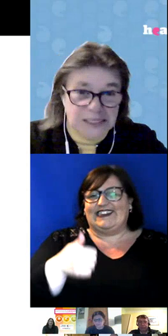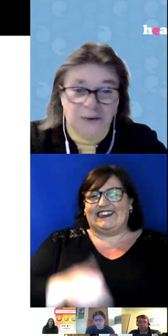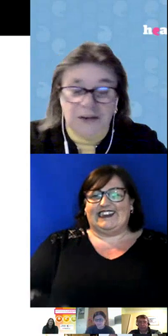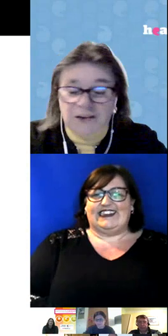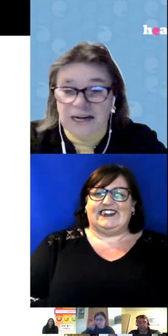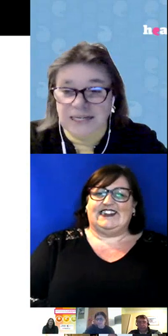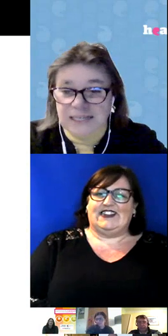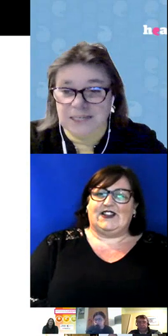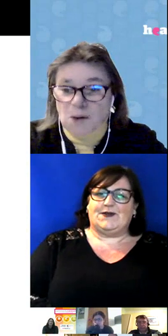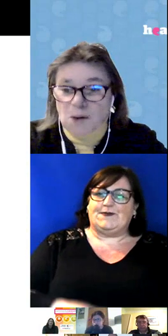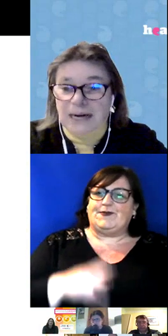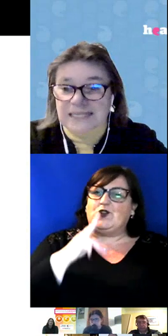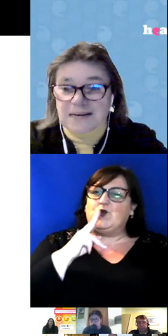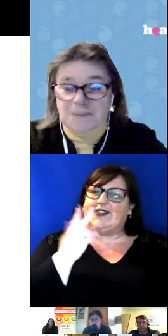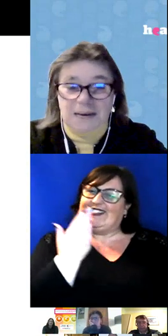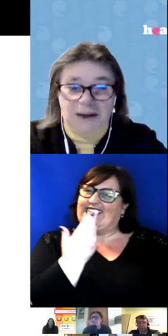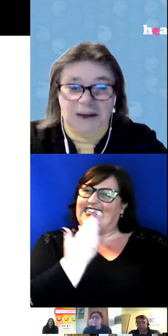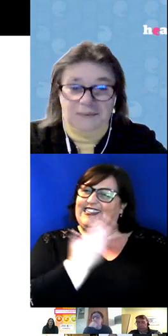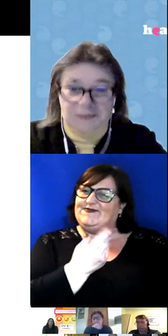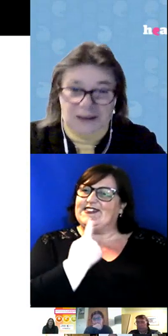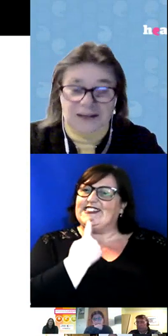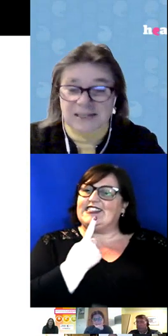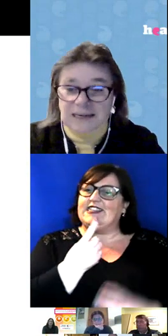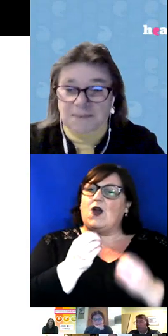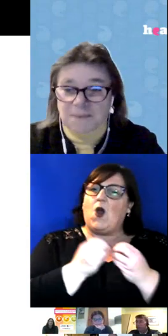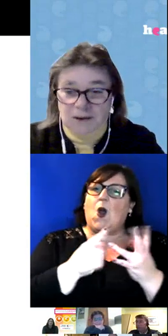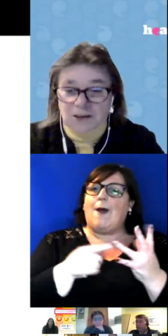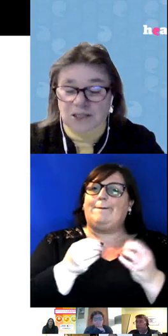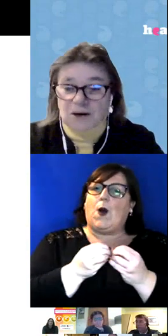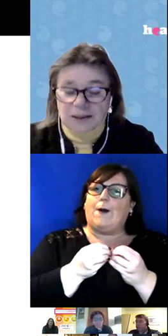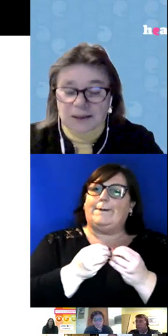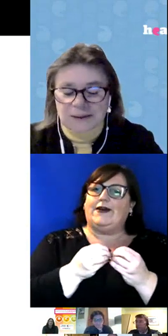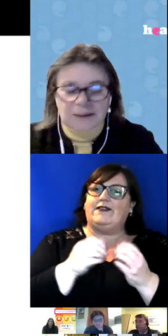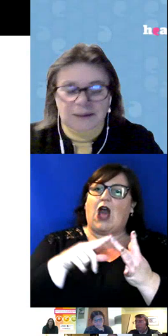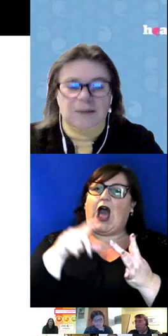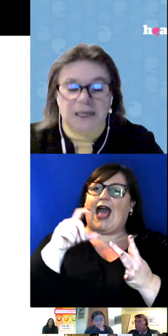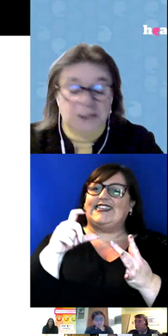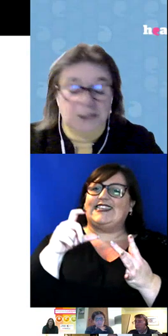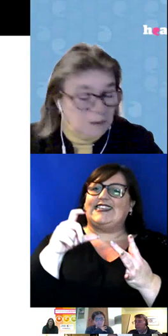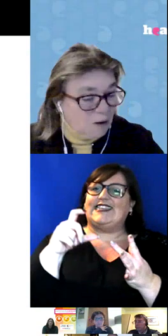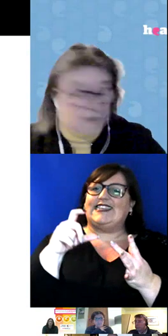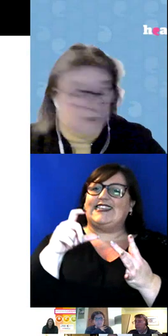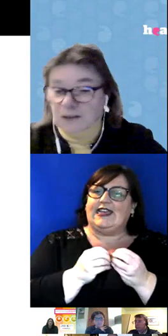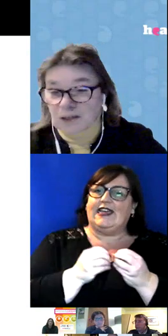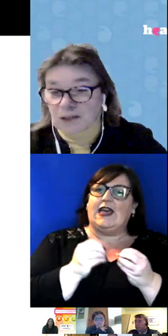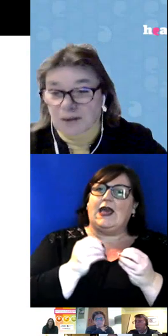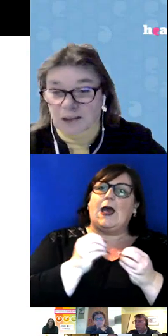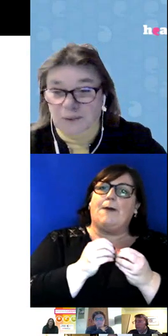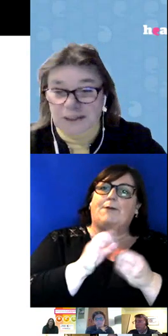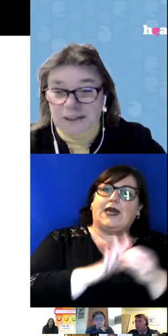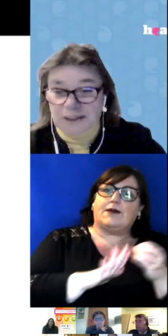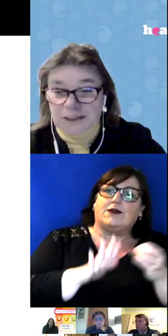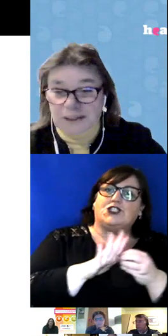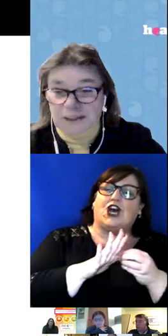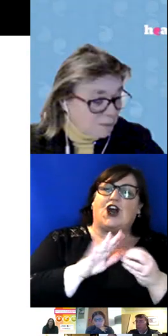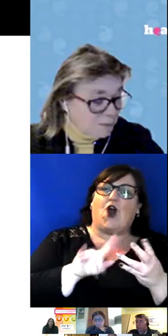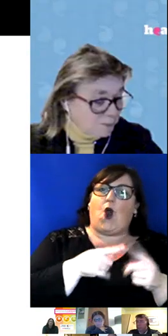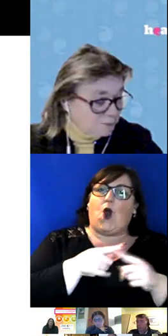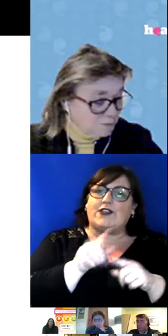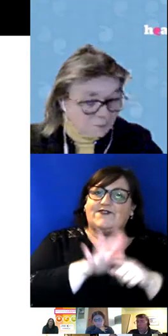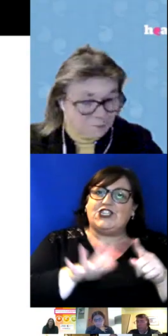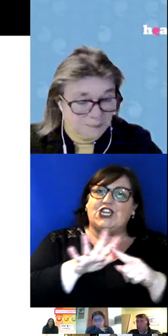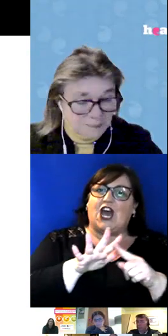you will see on the slide, it says Bob ICB. Well, that's the Buckinghamshire, Oxfordshire, Berkshire West Integrated